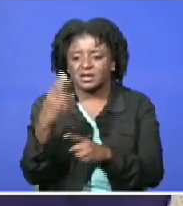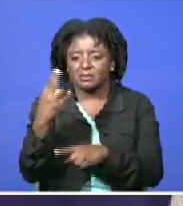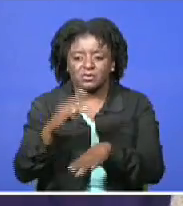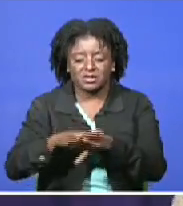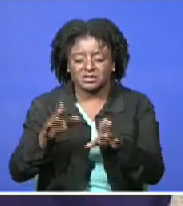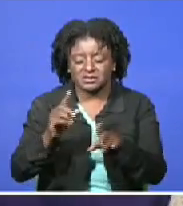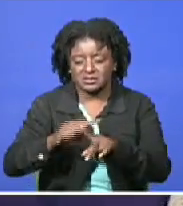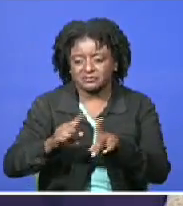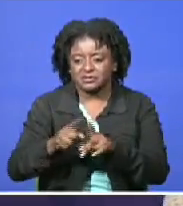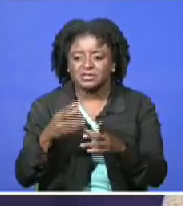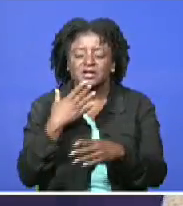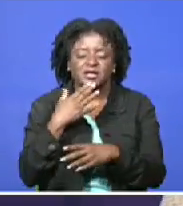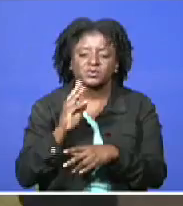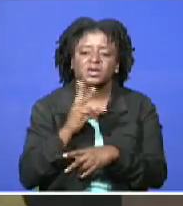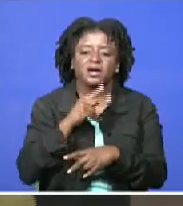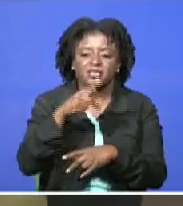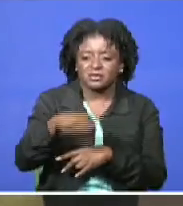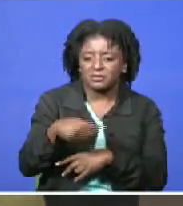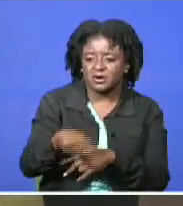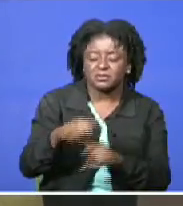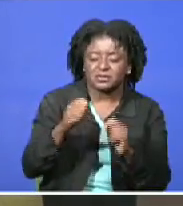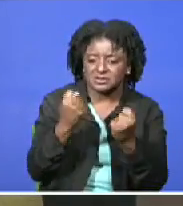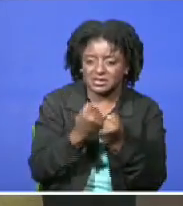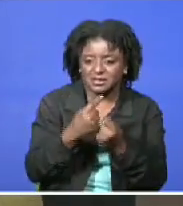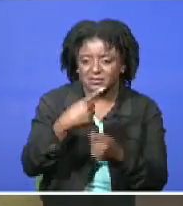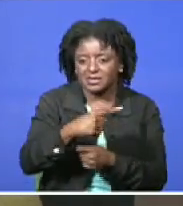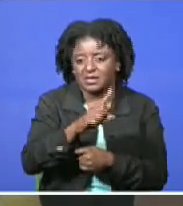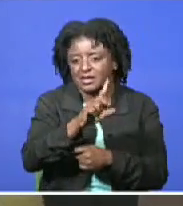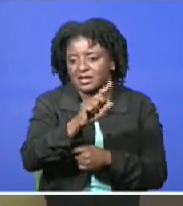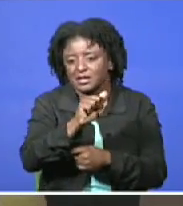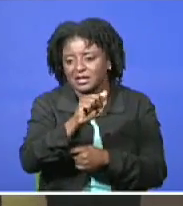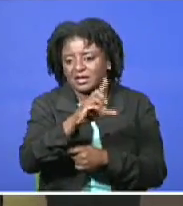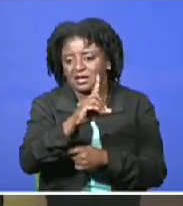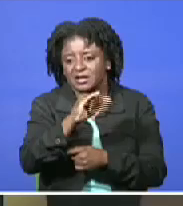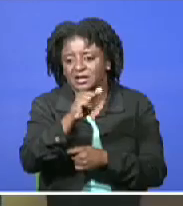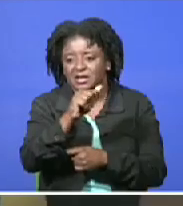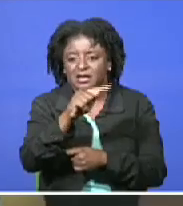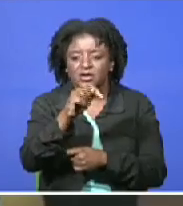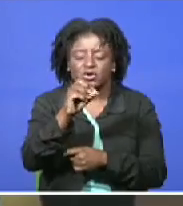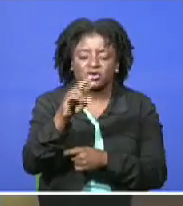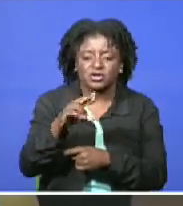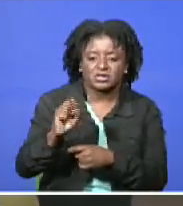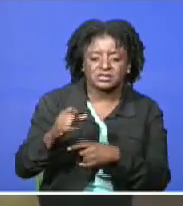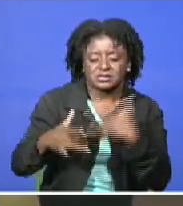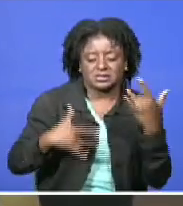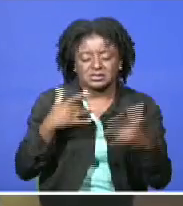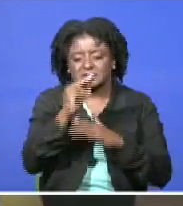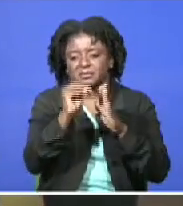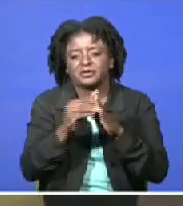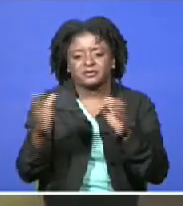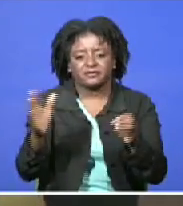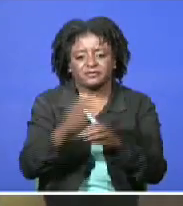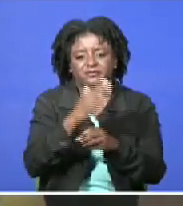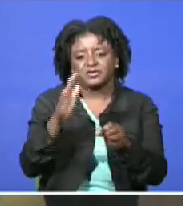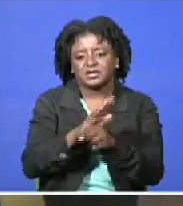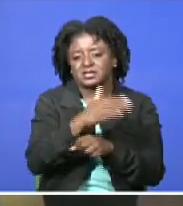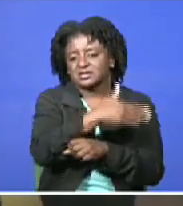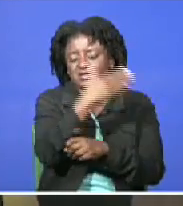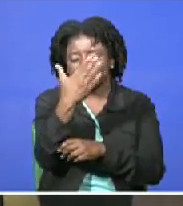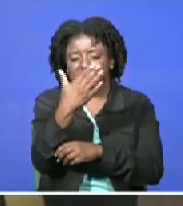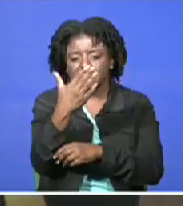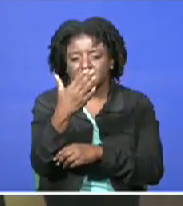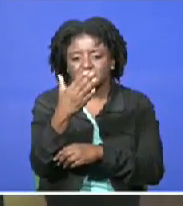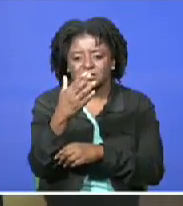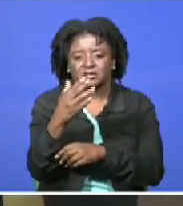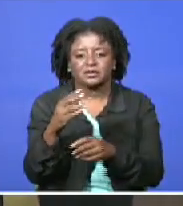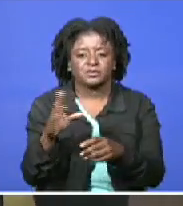We are the purple team, and we are the gladiators. The excitement fills the air as we engage ourselves during the entire